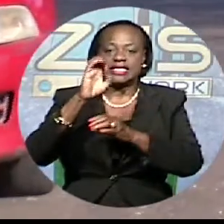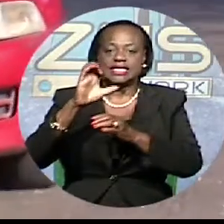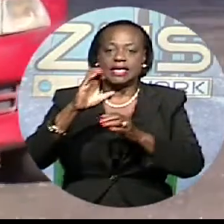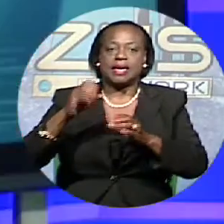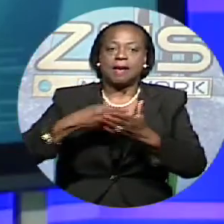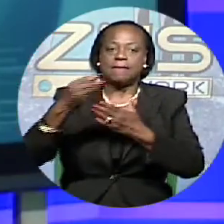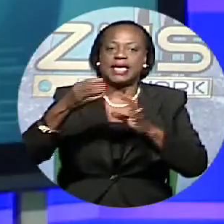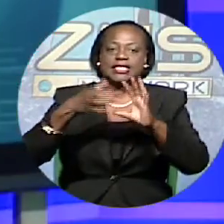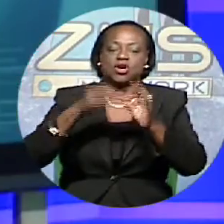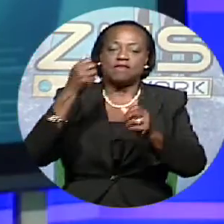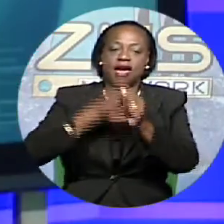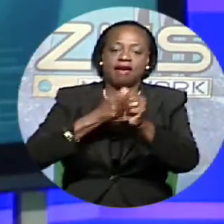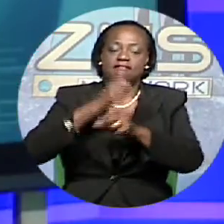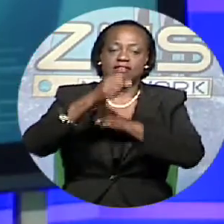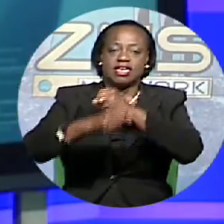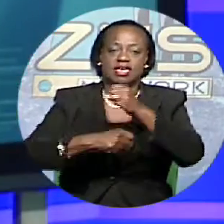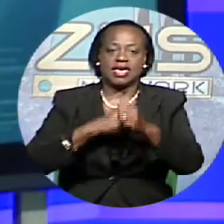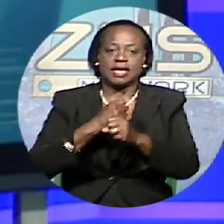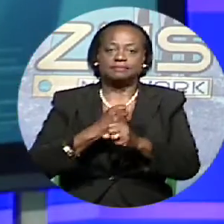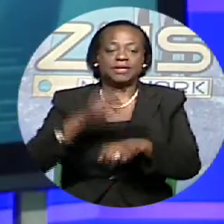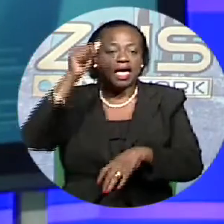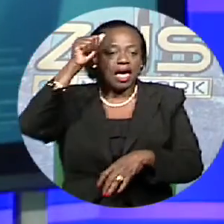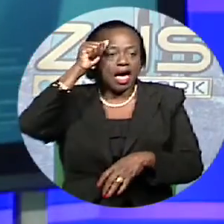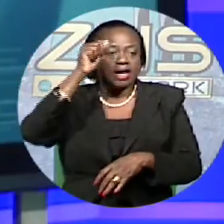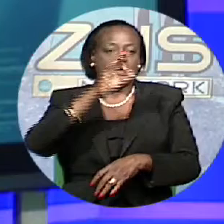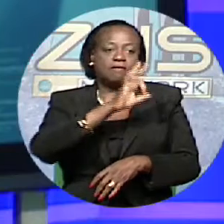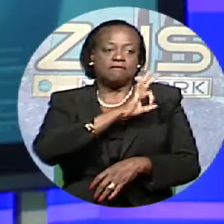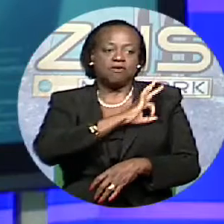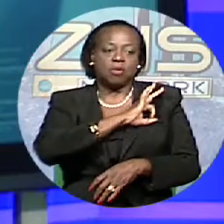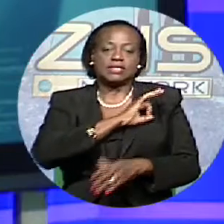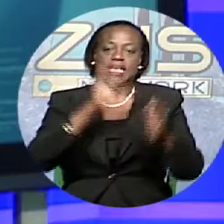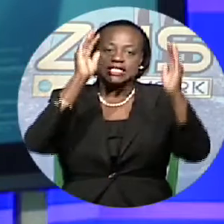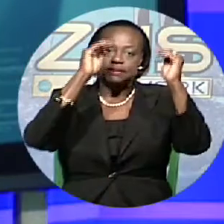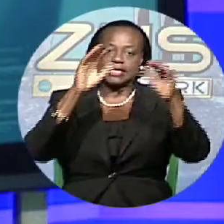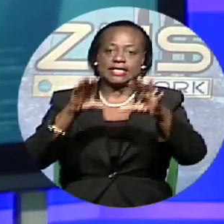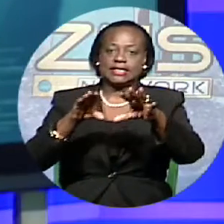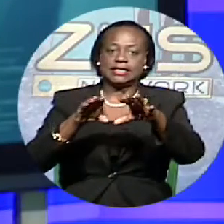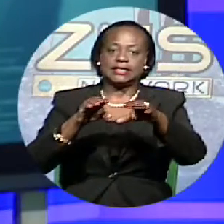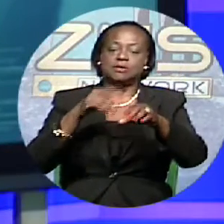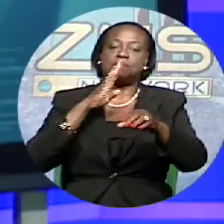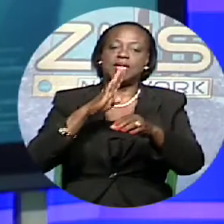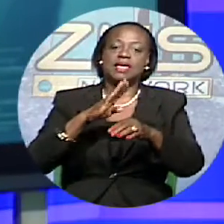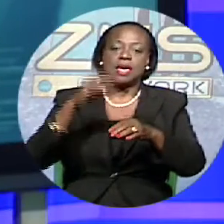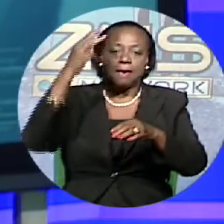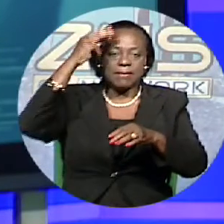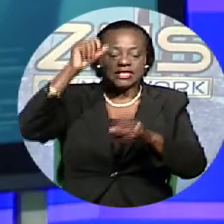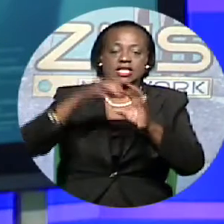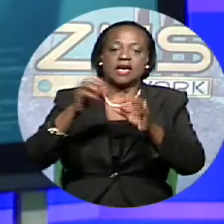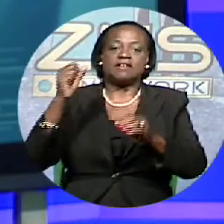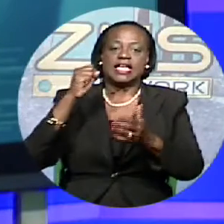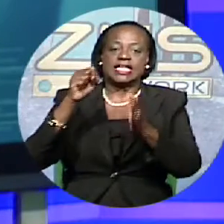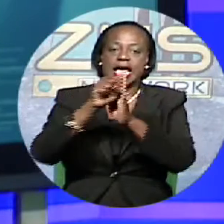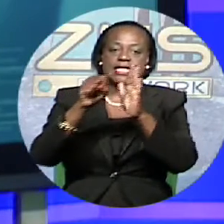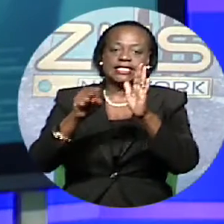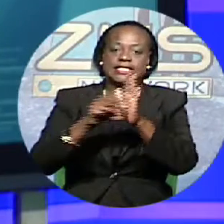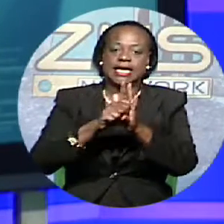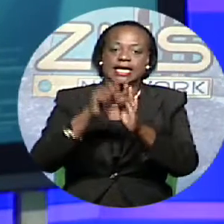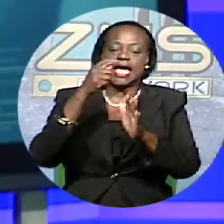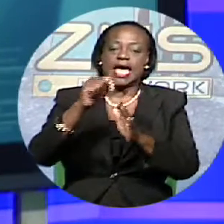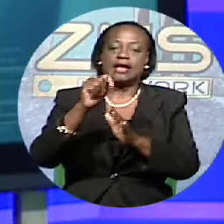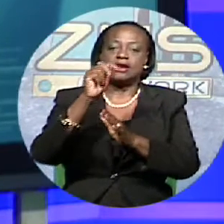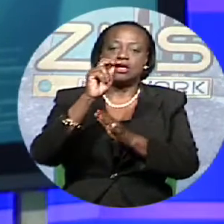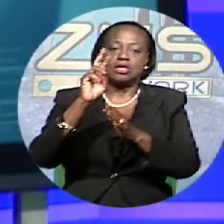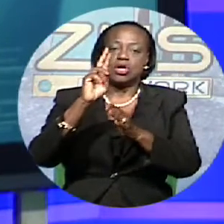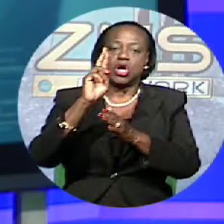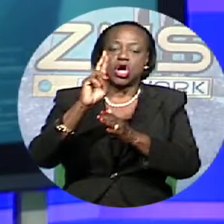Network News. Arnold Forbes is expected to take up the post of Minister of State in the Ministry of Works and Urban Development next week. He